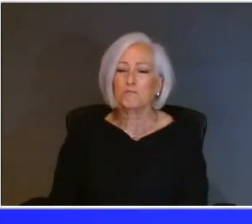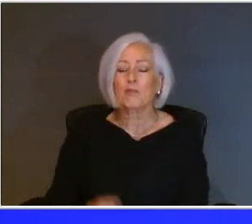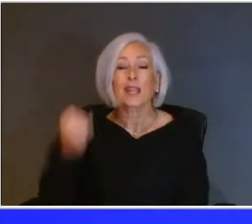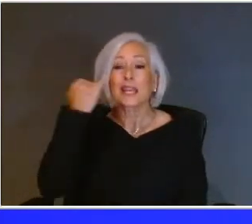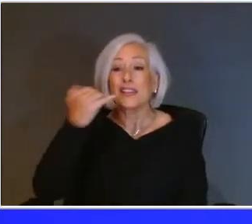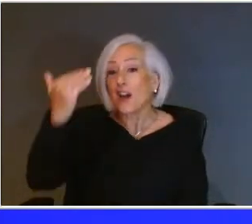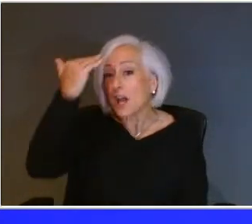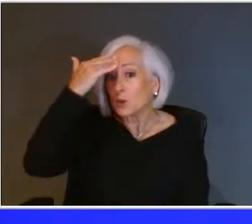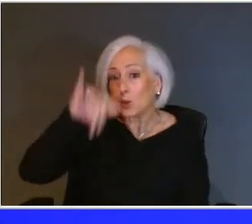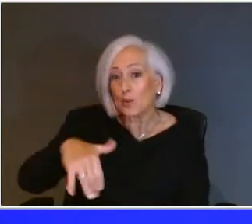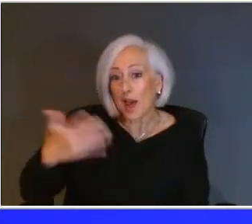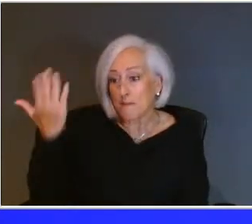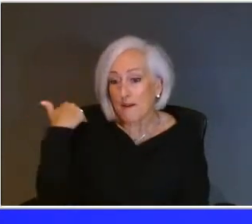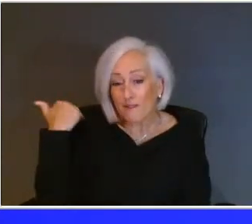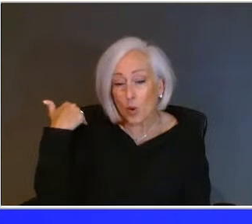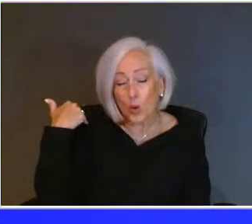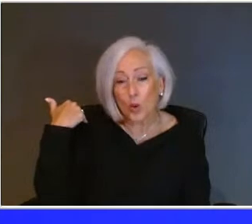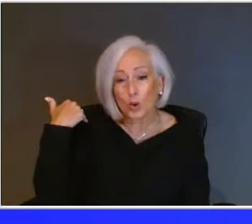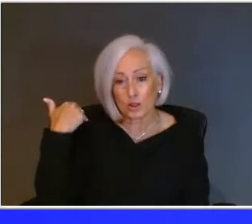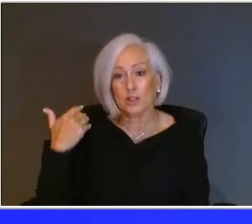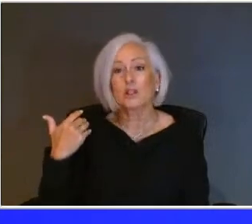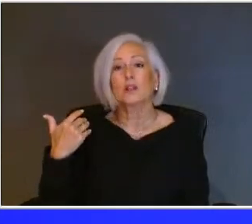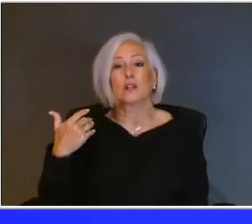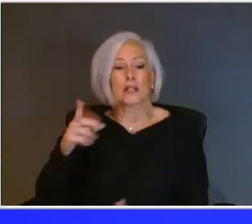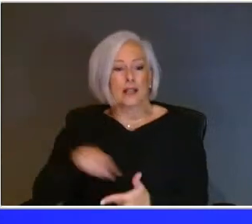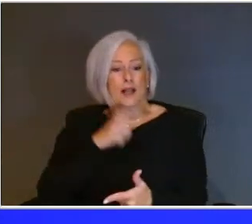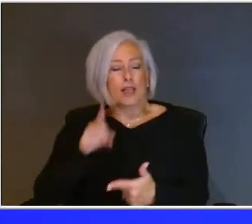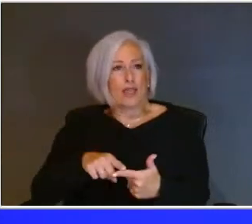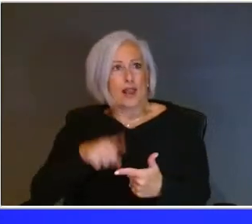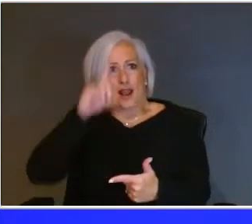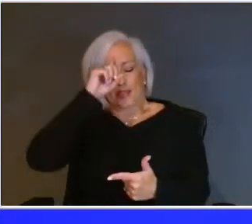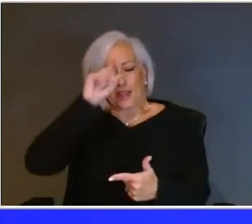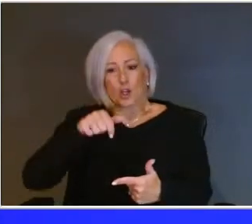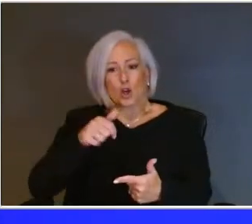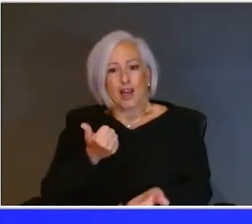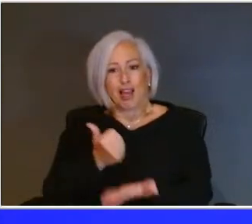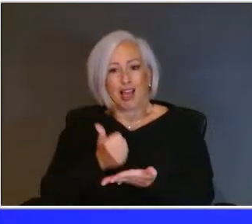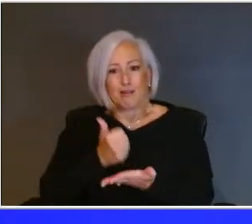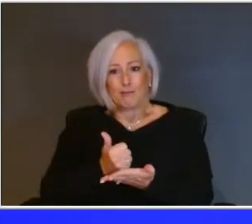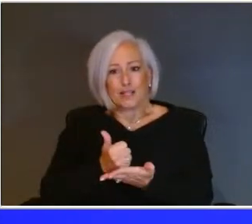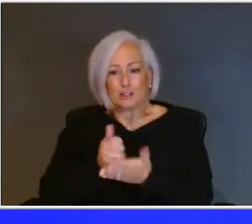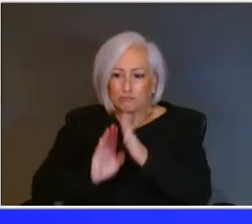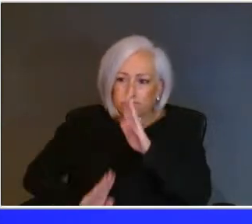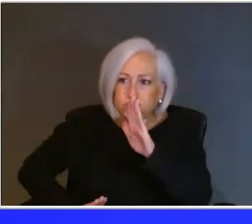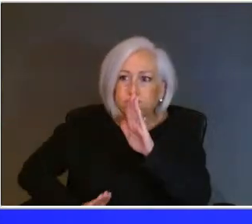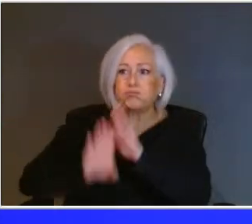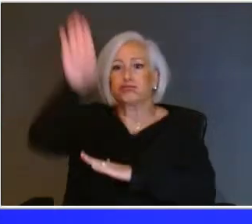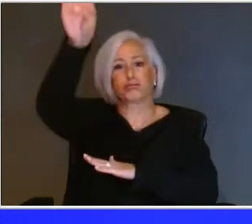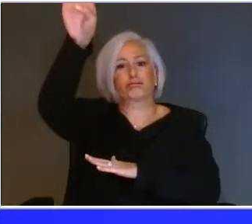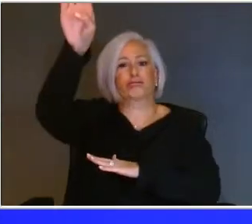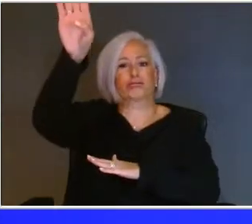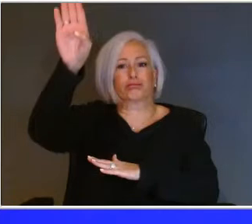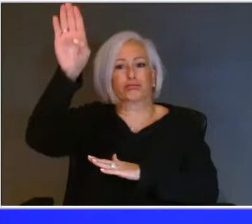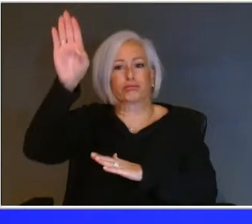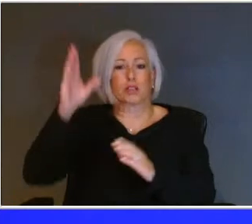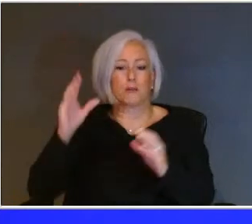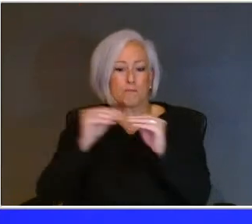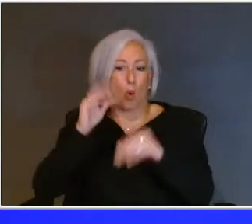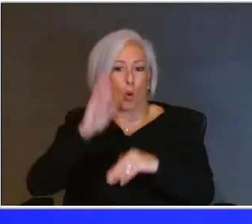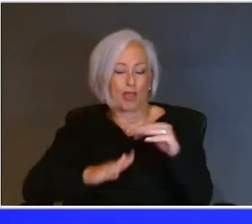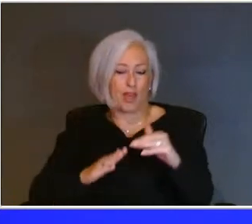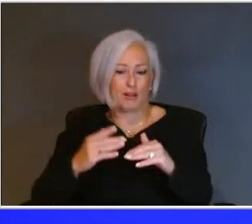it before I did, then I think it could have helped me to excel where I've been the past 4 years, even greater than I